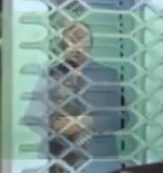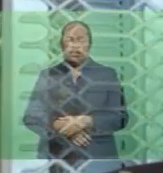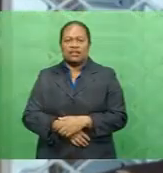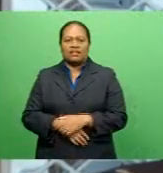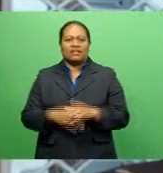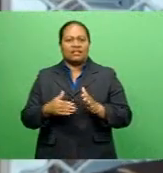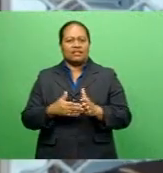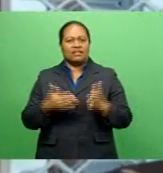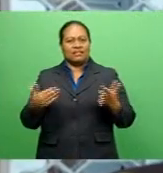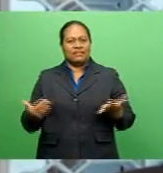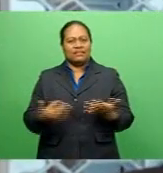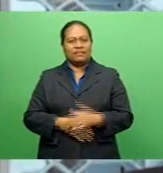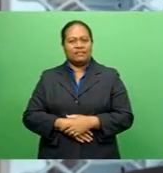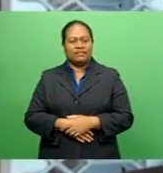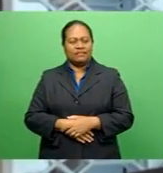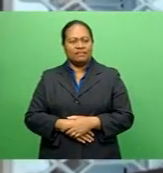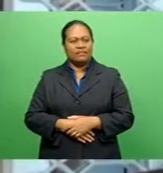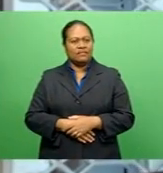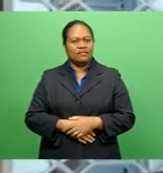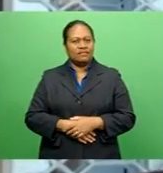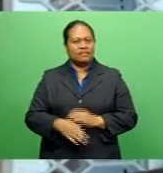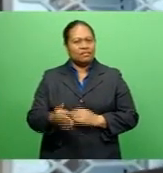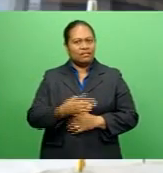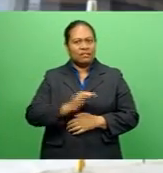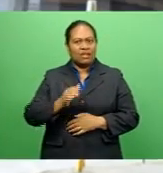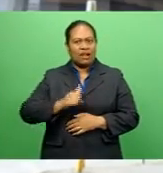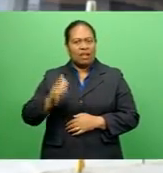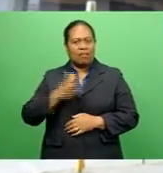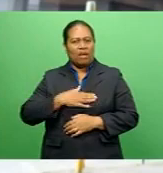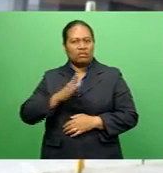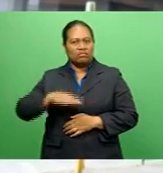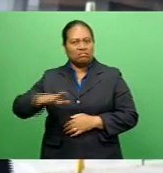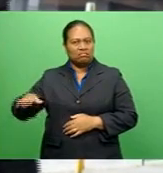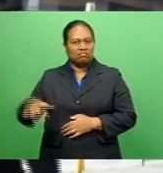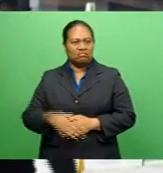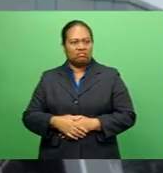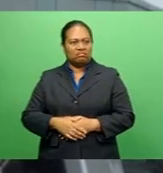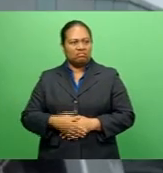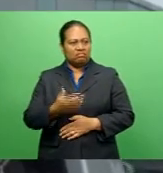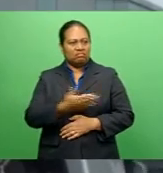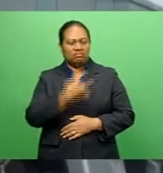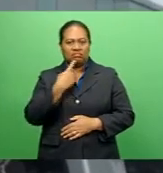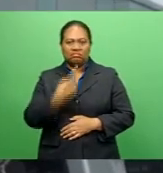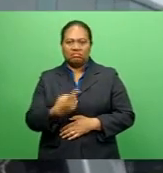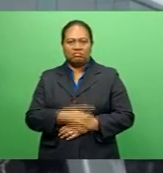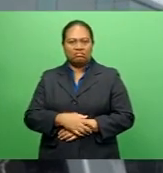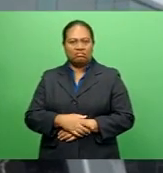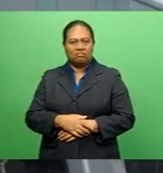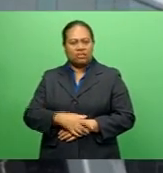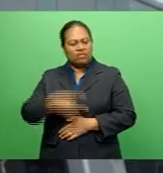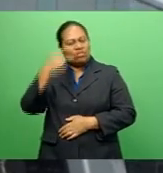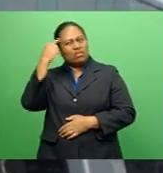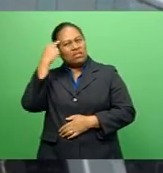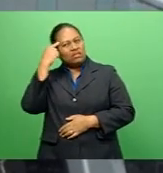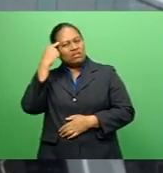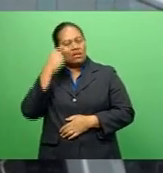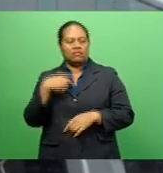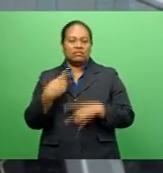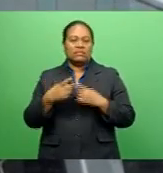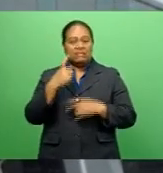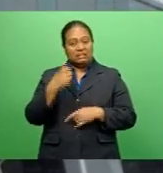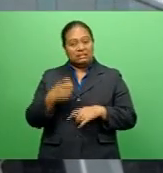I allow my child to be vaccinated. Yes, I will. They have to think about it and sit down with the